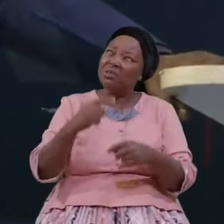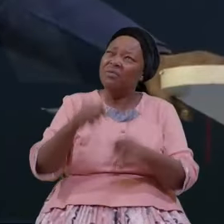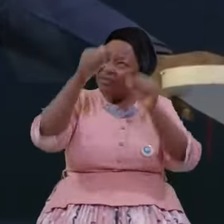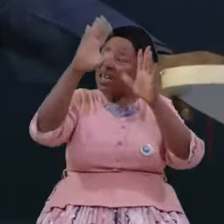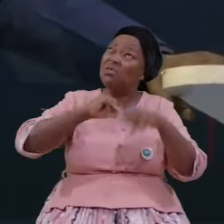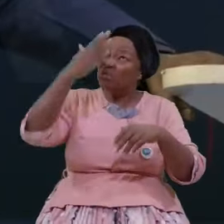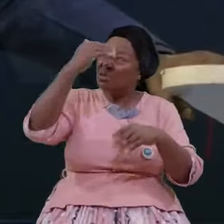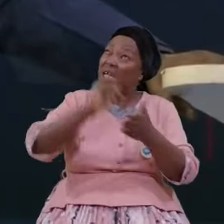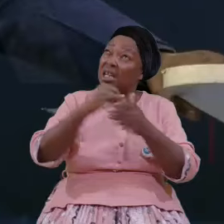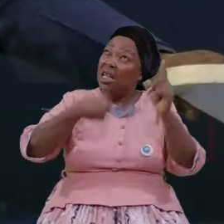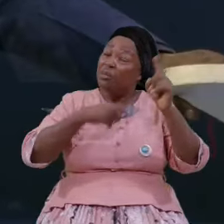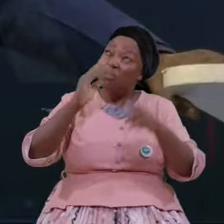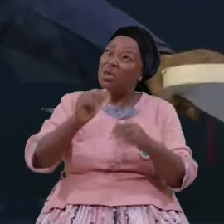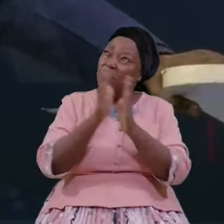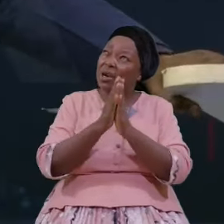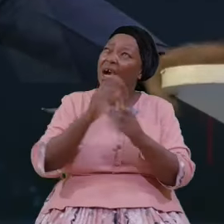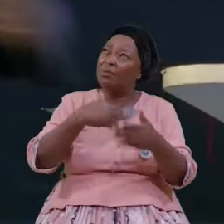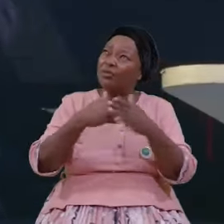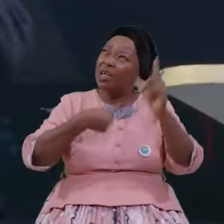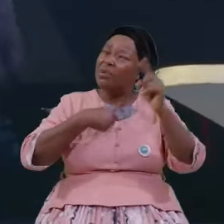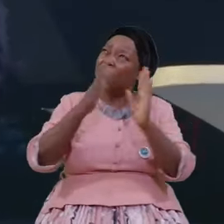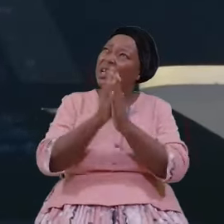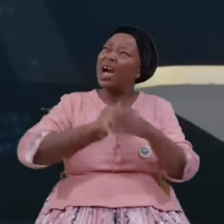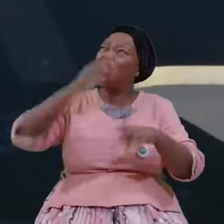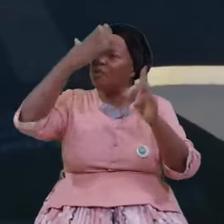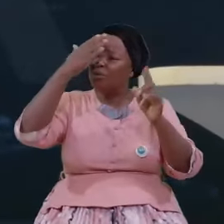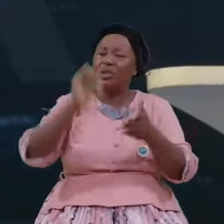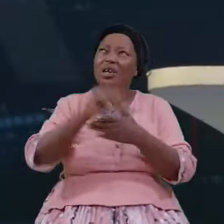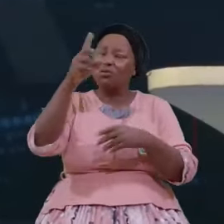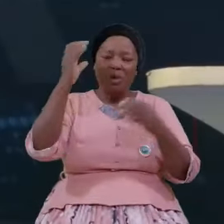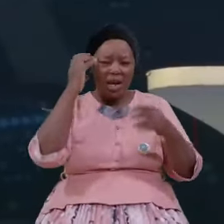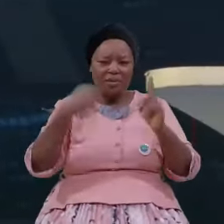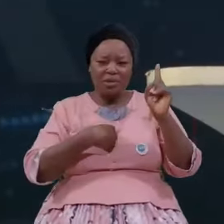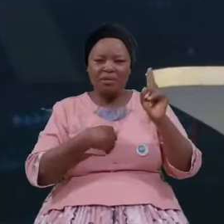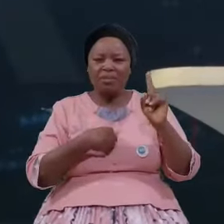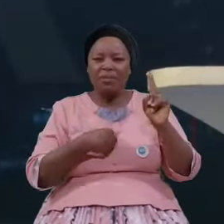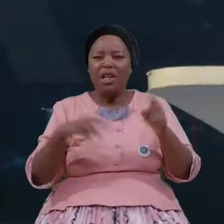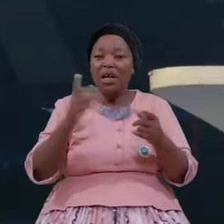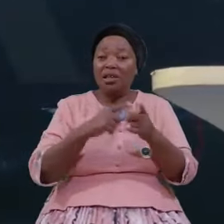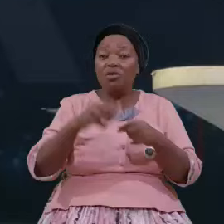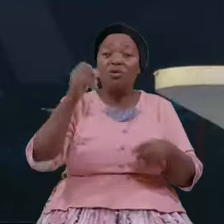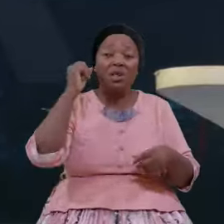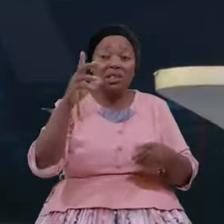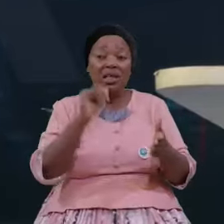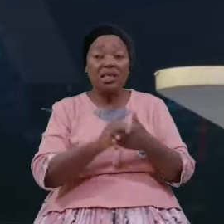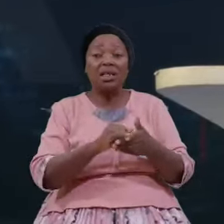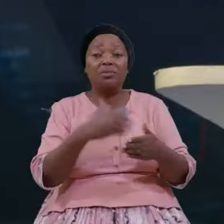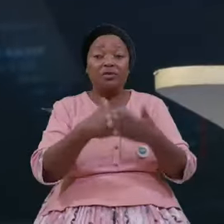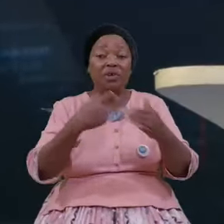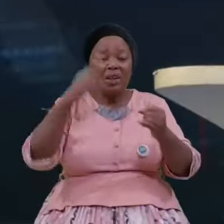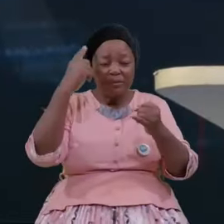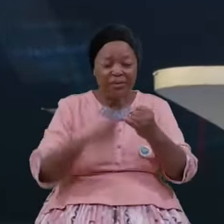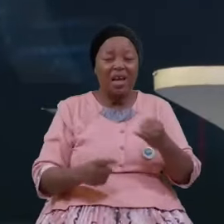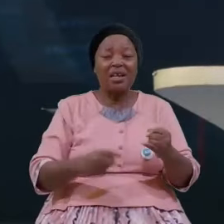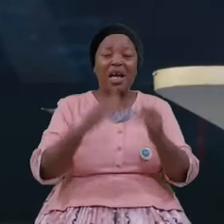I pray, I know that you have heard me. Do you understand that even before the final amen, now